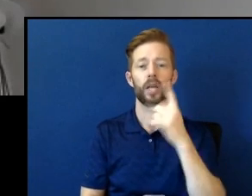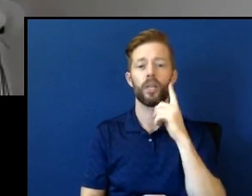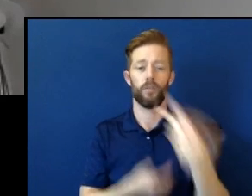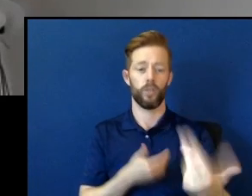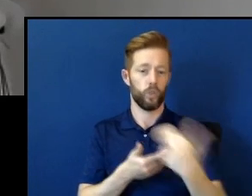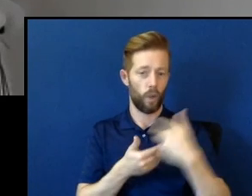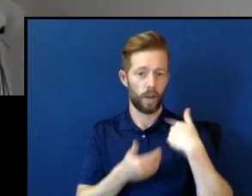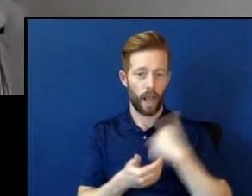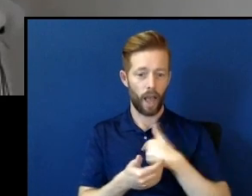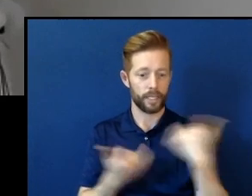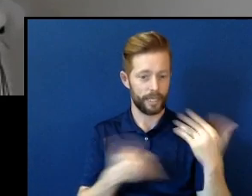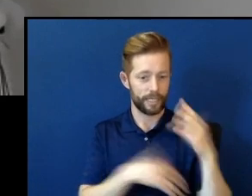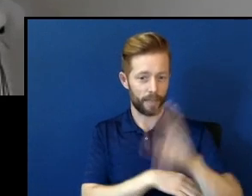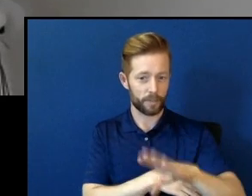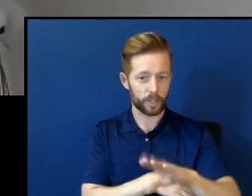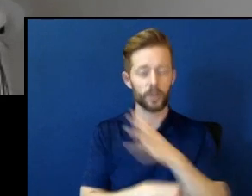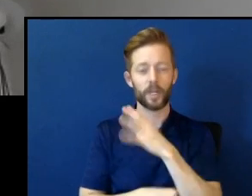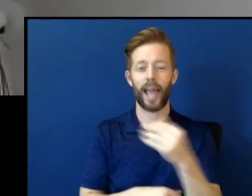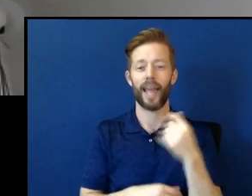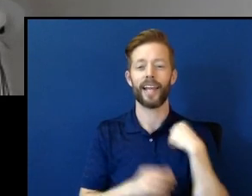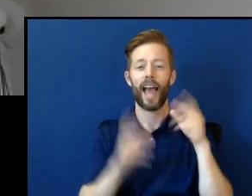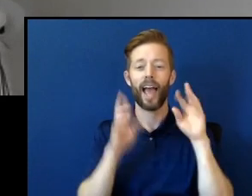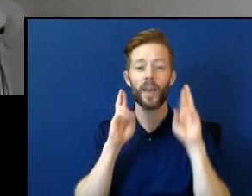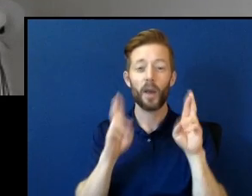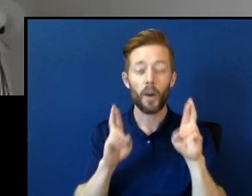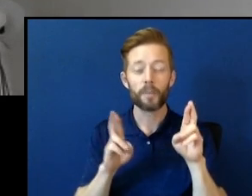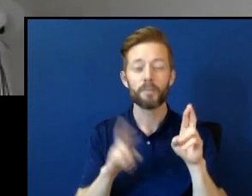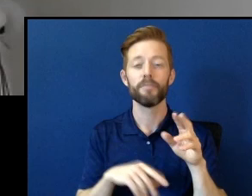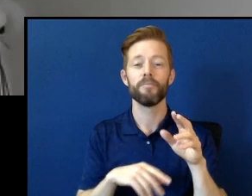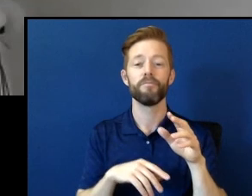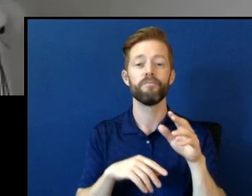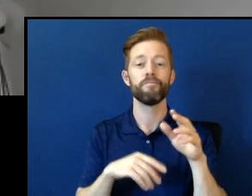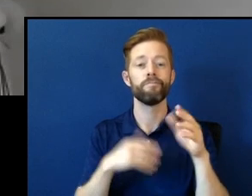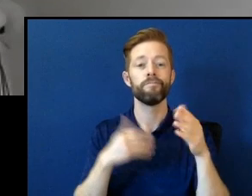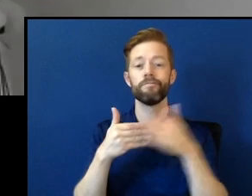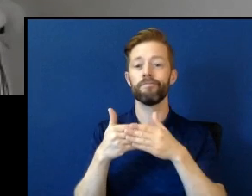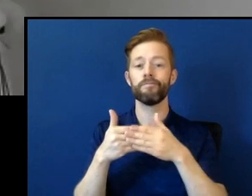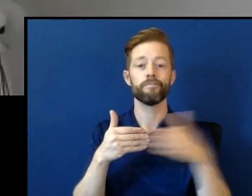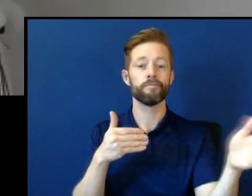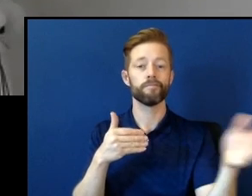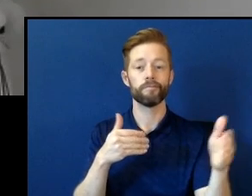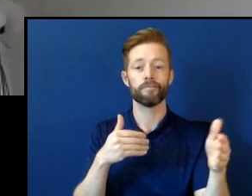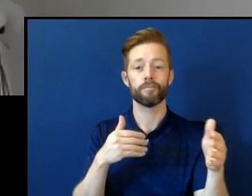Yvette. Thank you for joining us this afternoon. And I hope